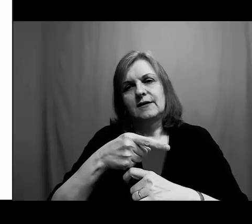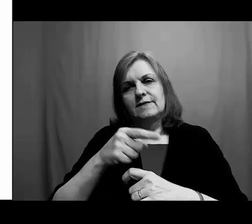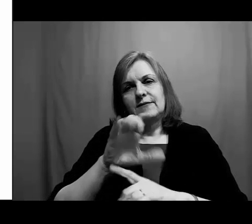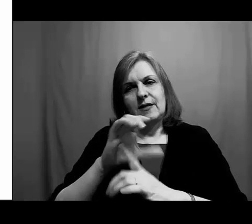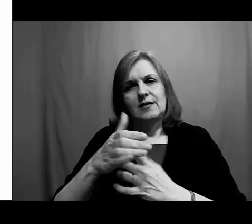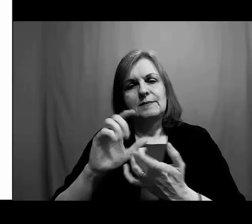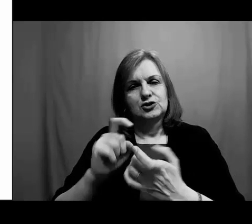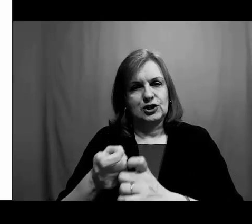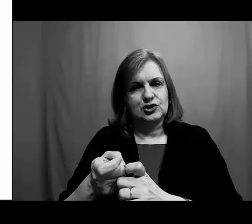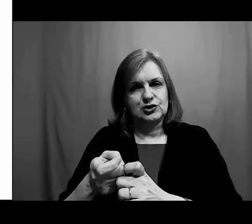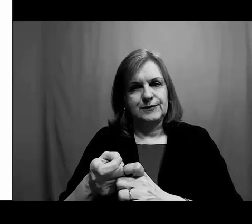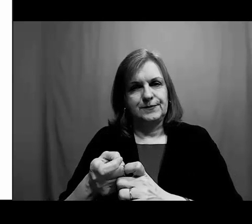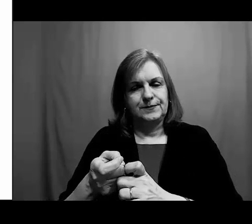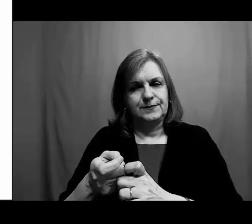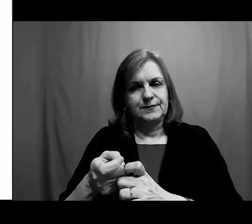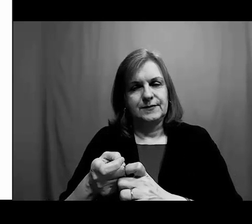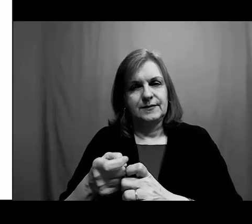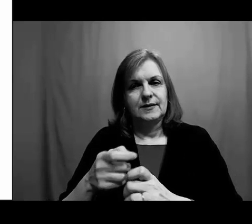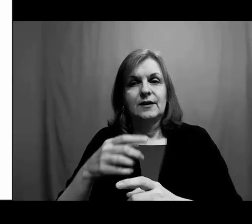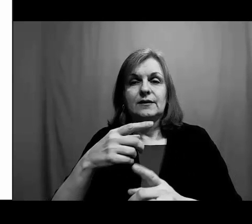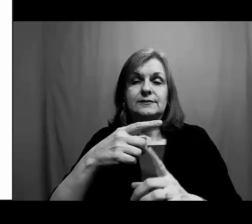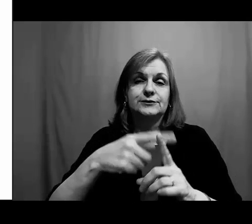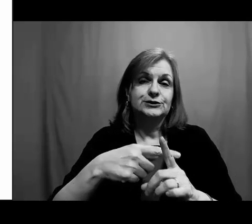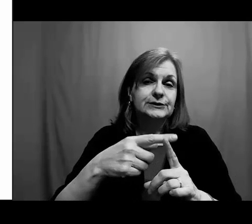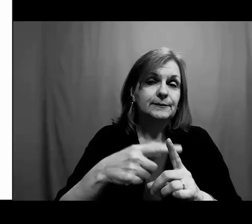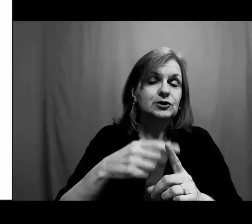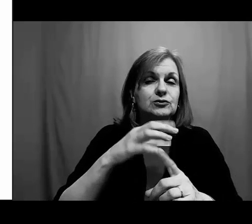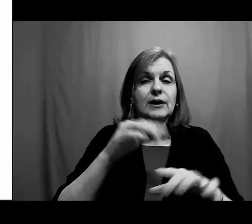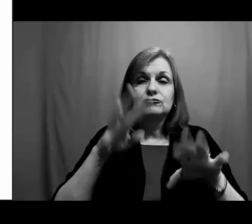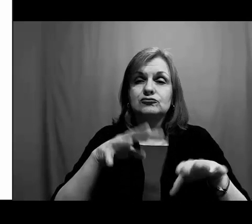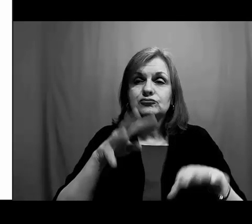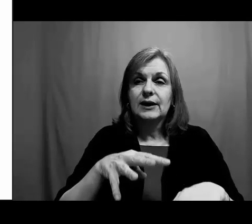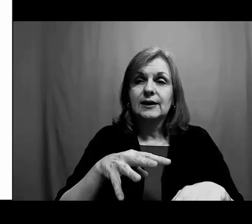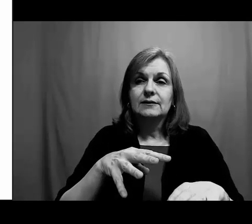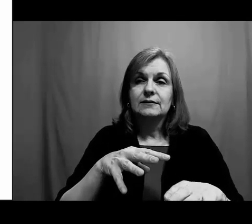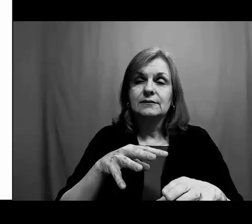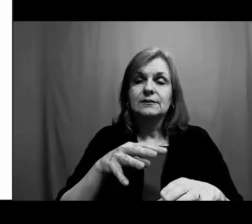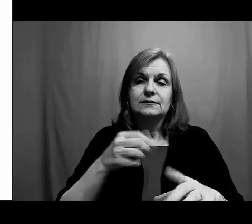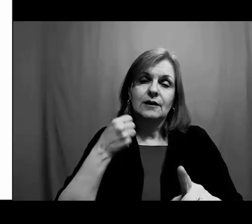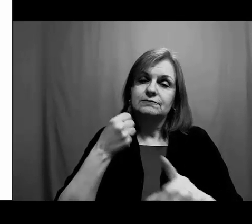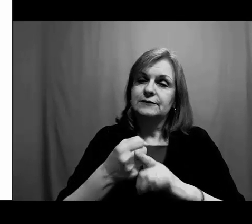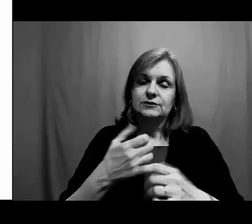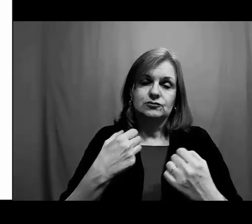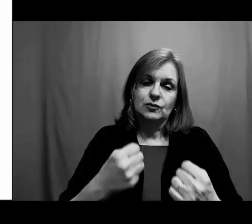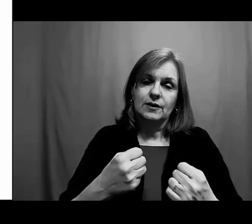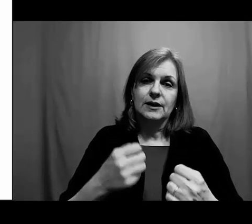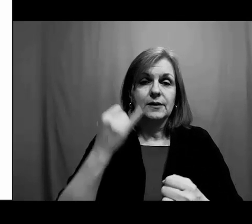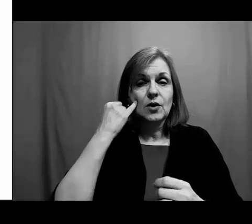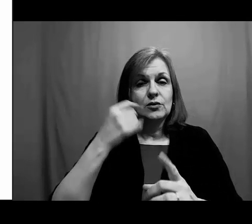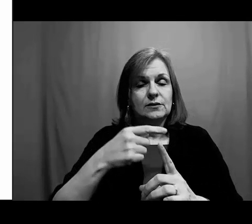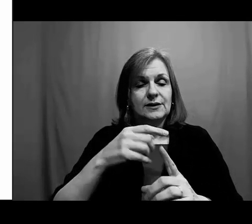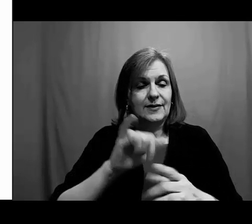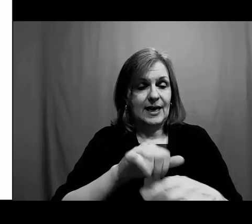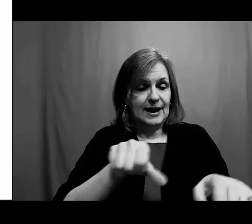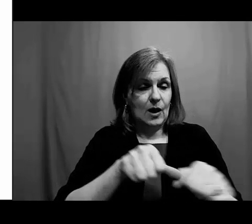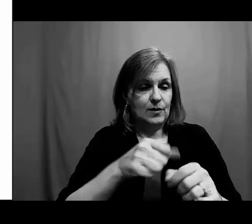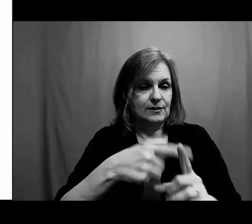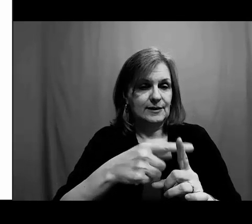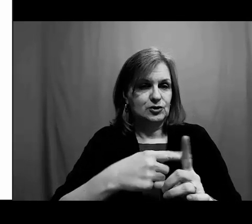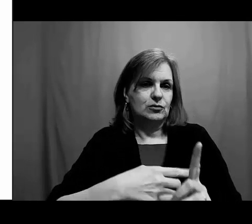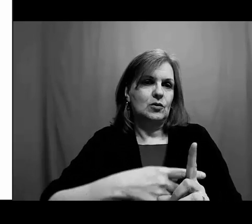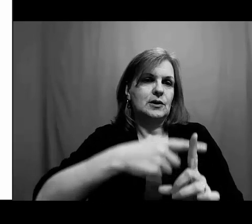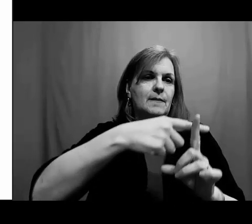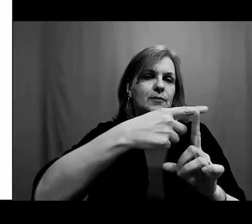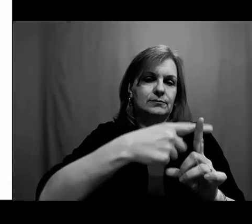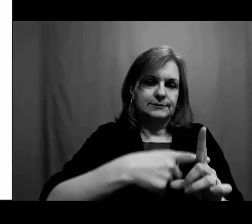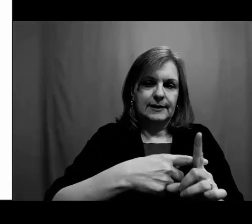consequence of this climate change. And so the temperature and rainfall levels are what are most affected. So if temperature is up or down in an